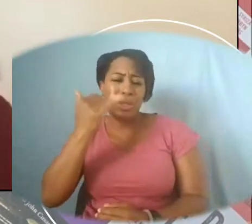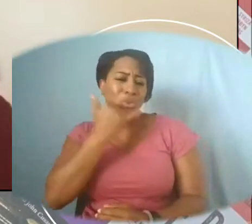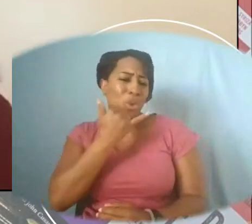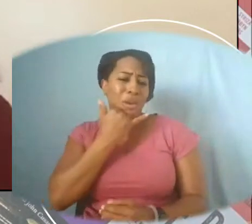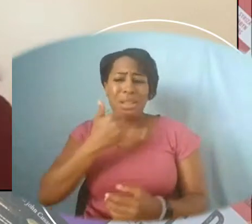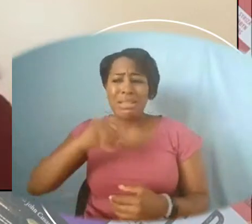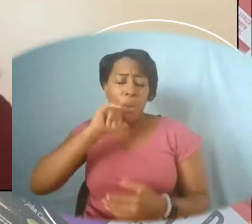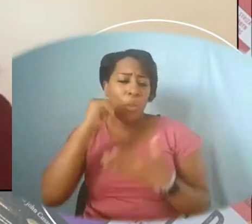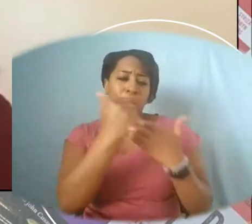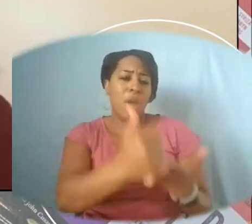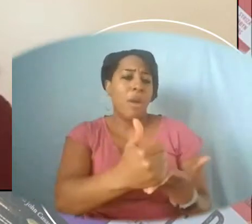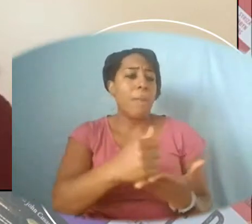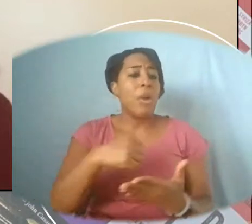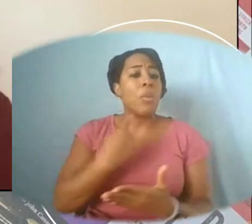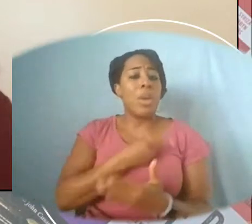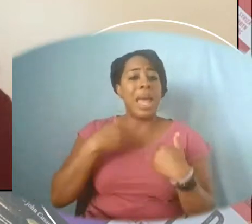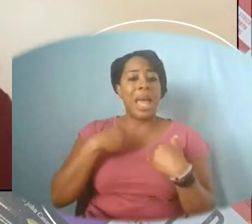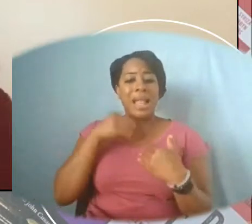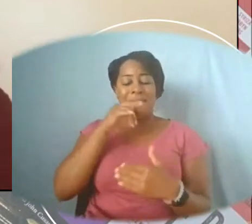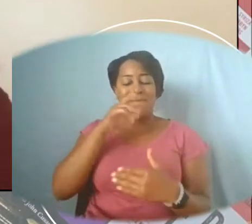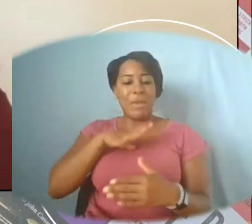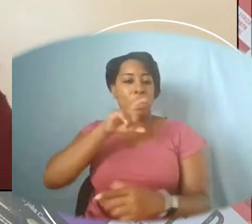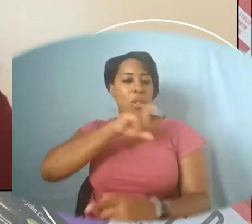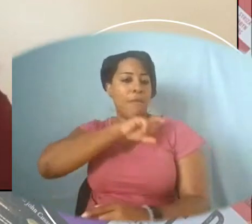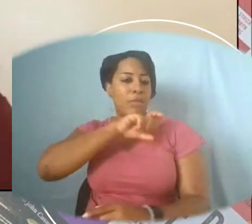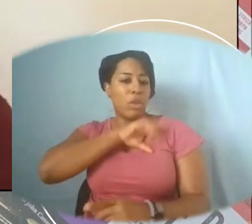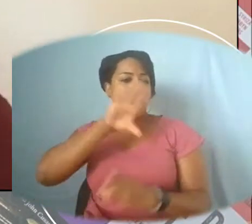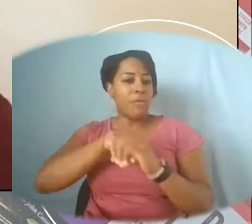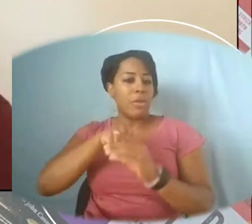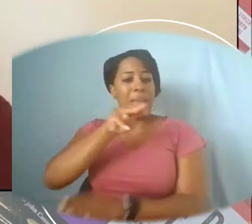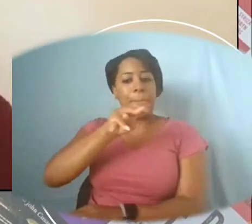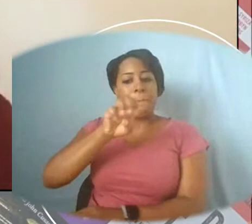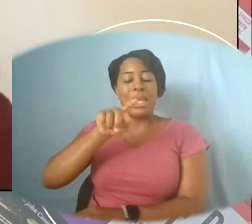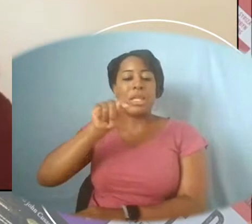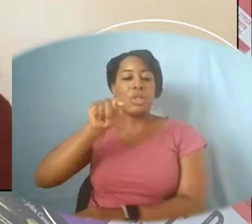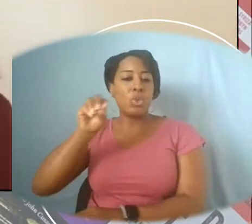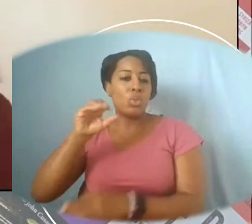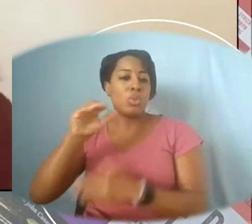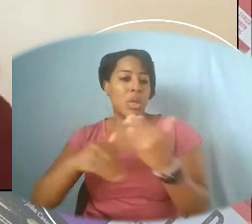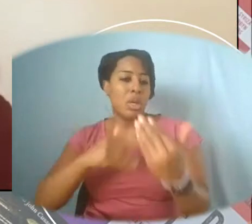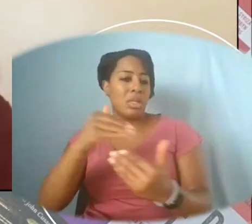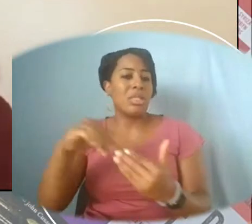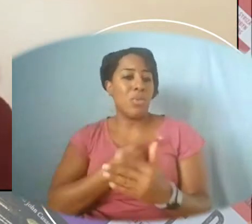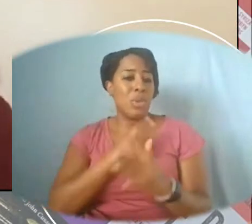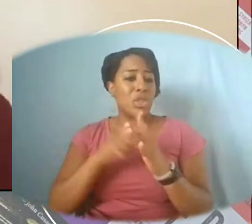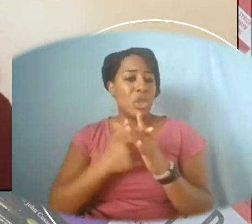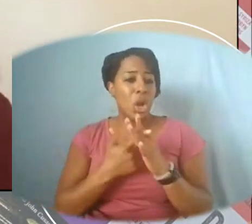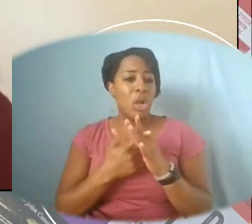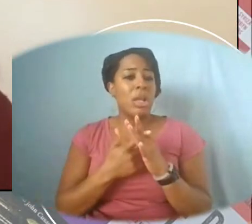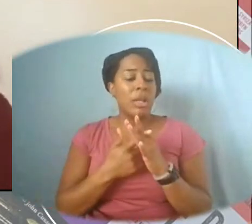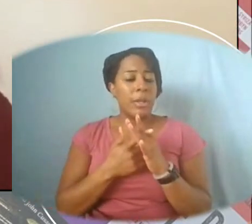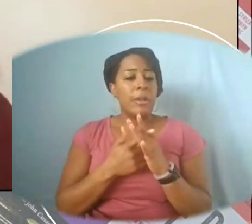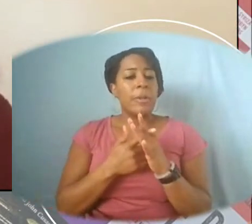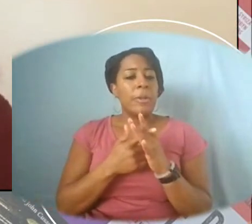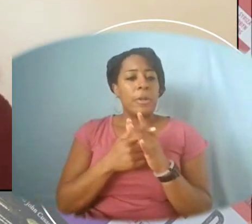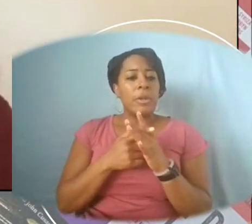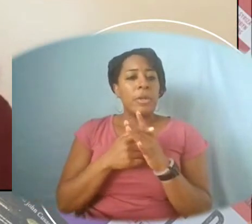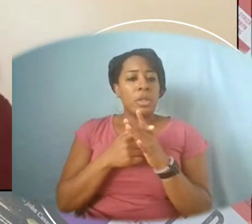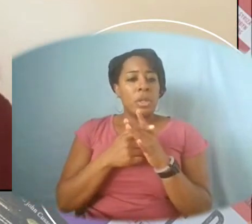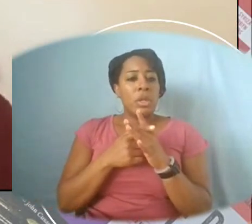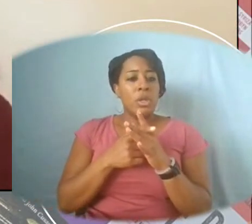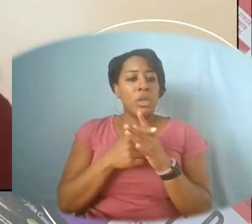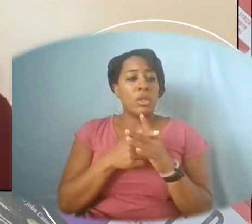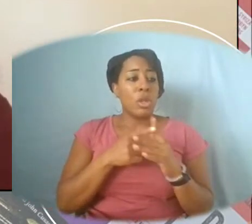female officer involved in the Me Too process that started with them cutting off an